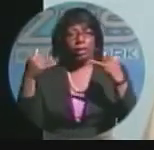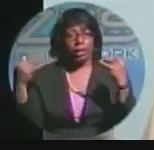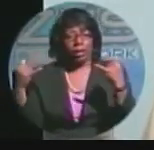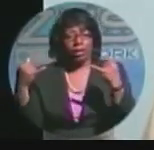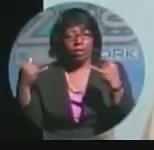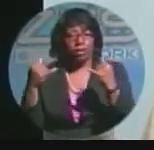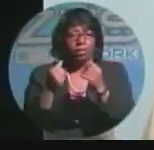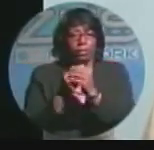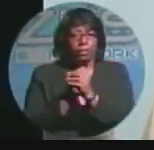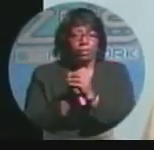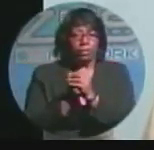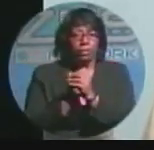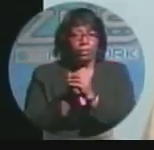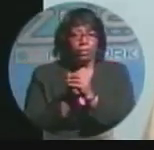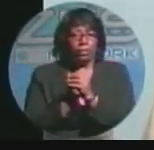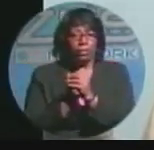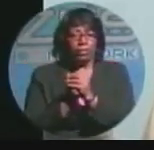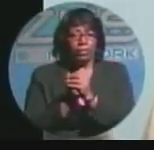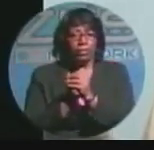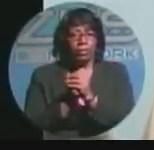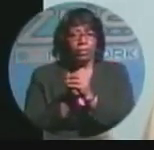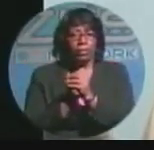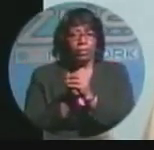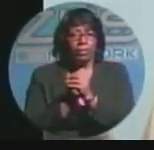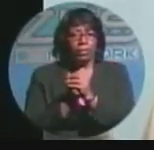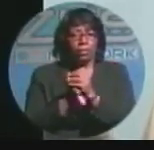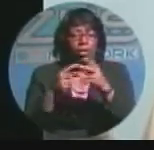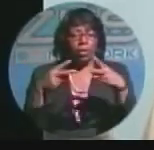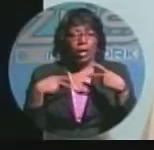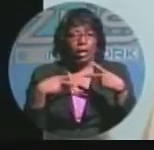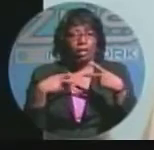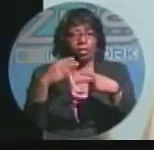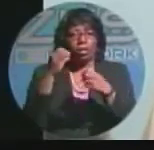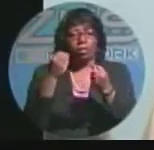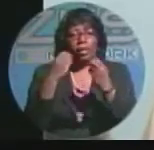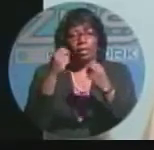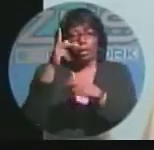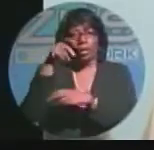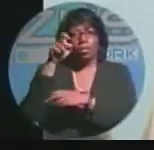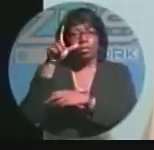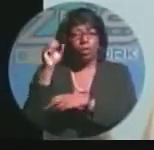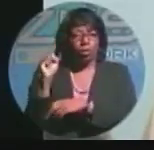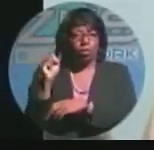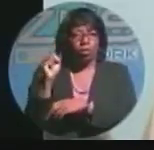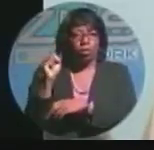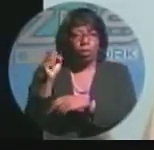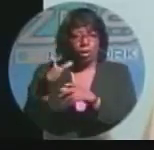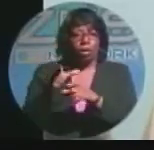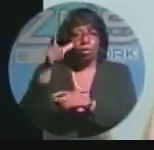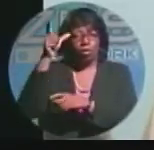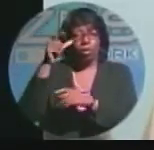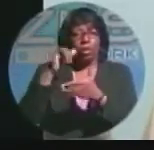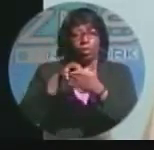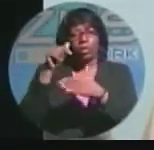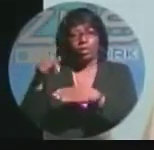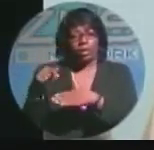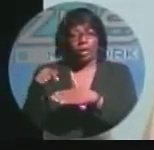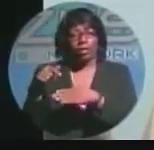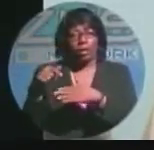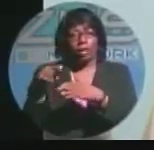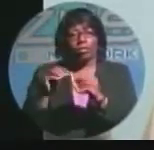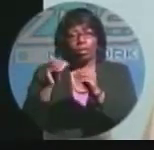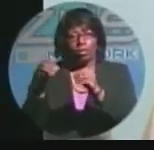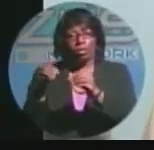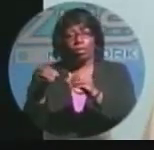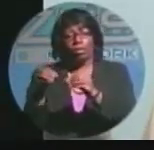work. We did have a number of poles, a small amount of poles that were down that had to actually be replaced